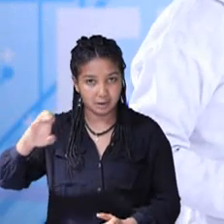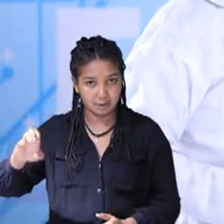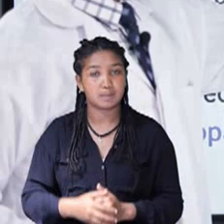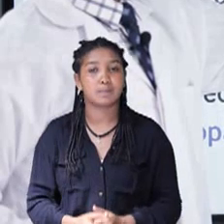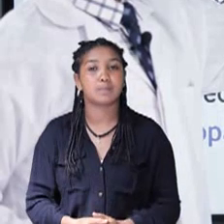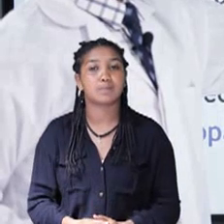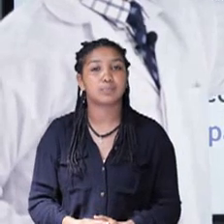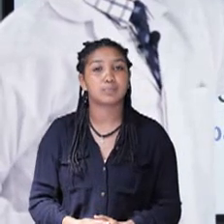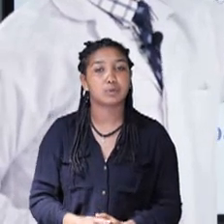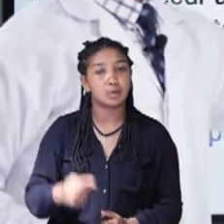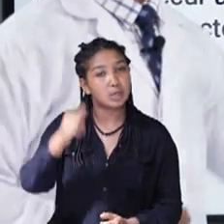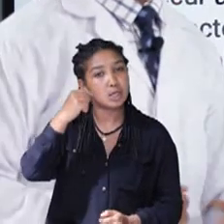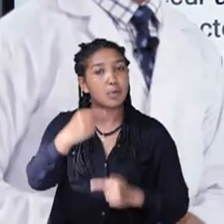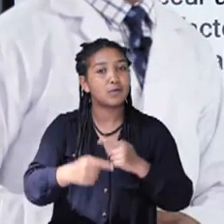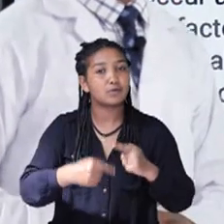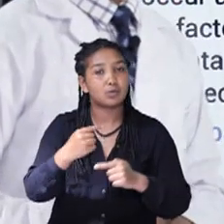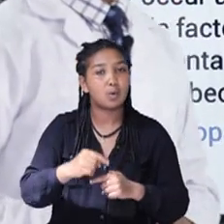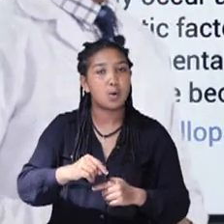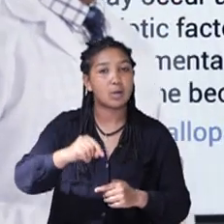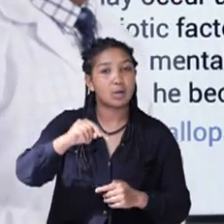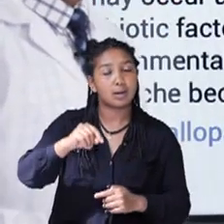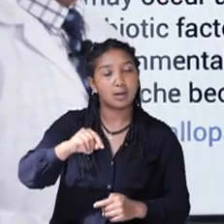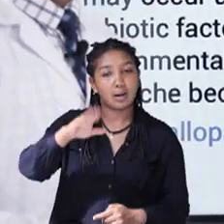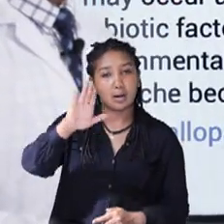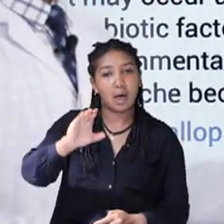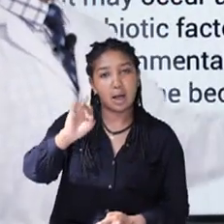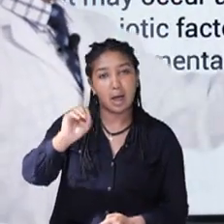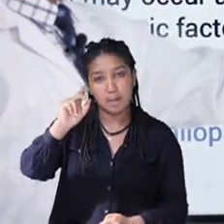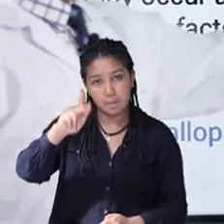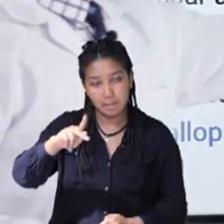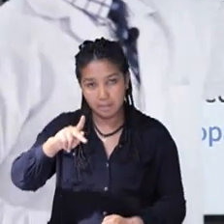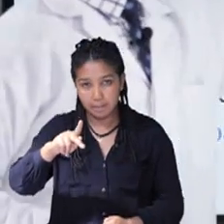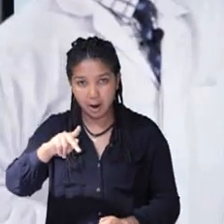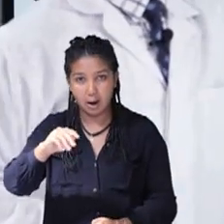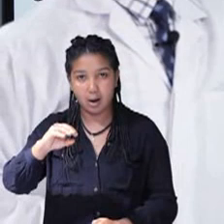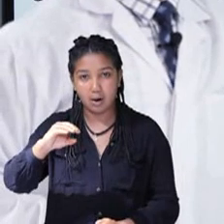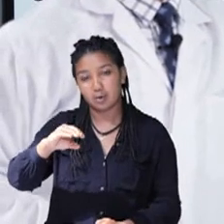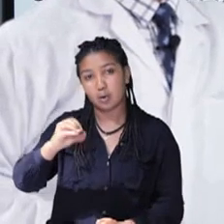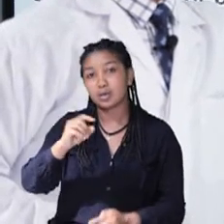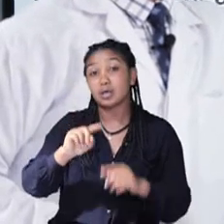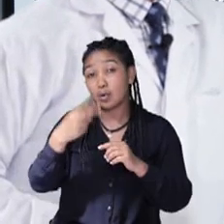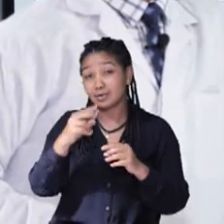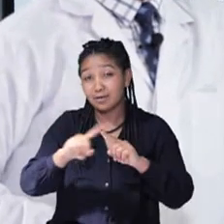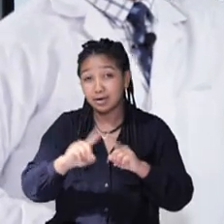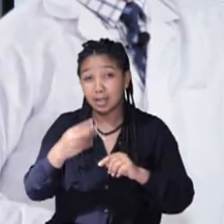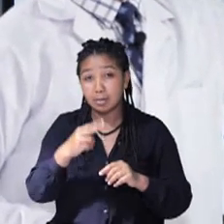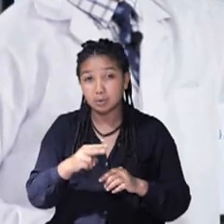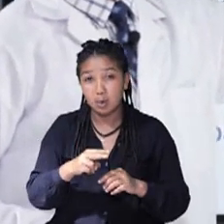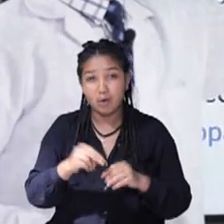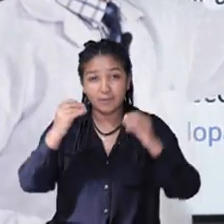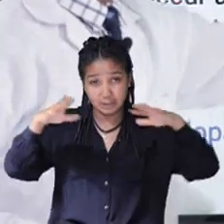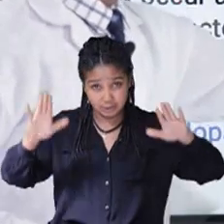Darwin, he moves to Galapagos Island. He observed different types of